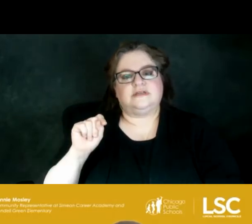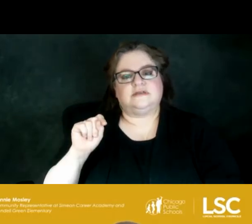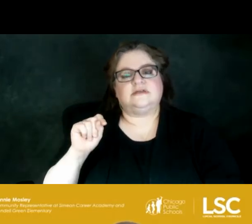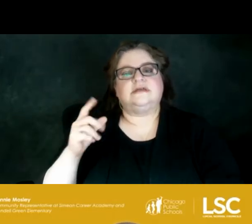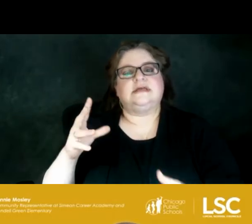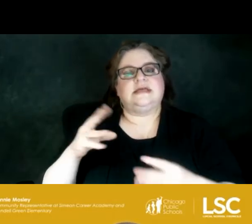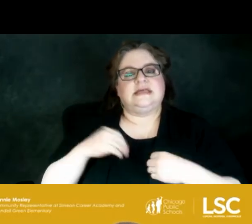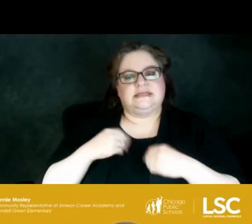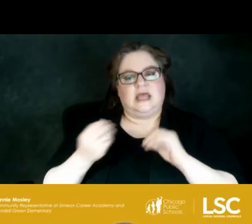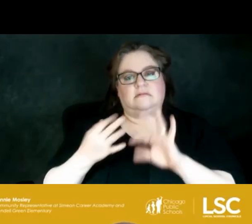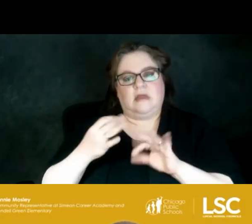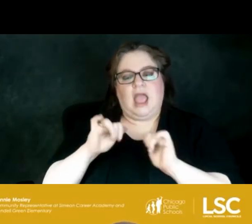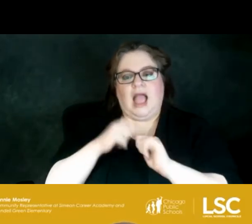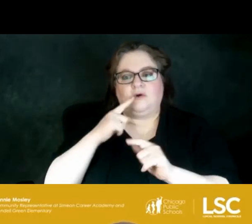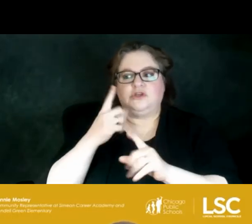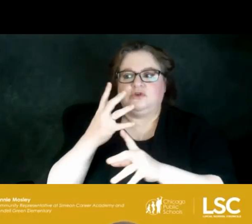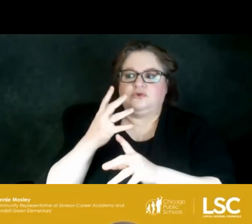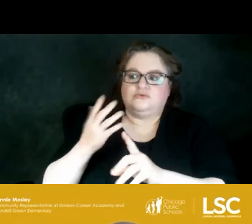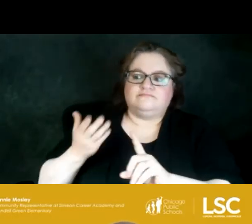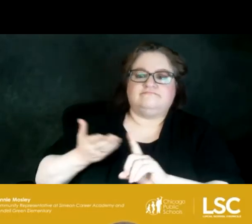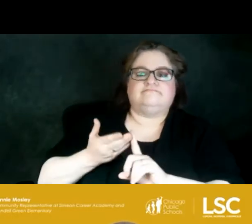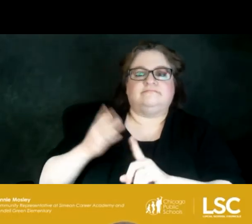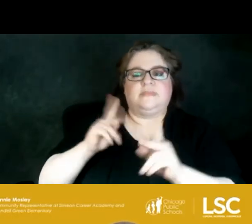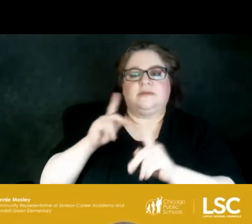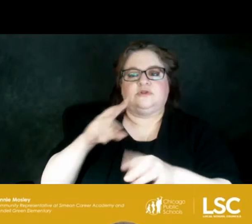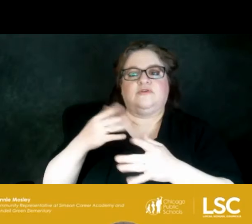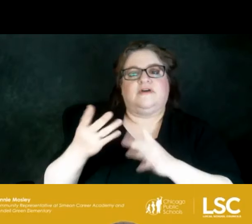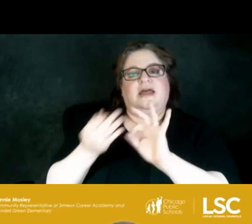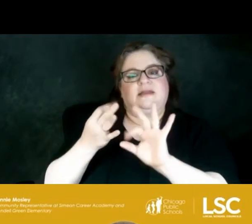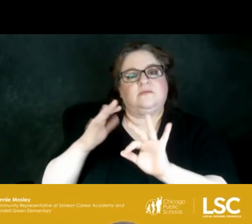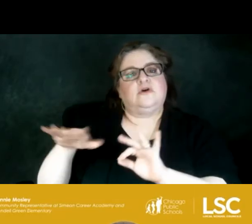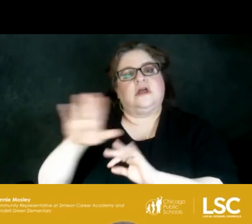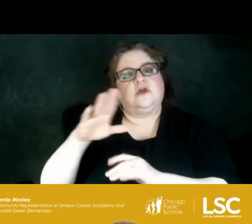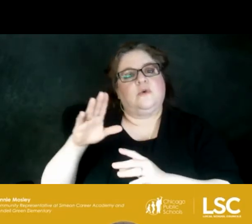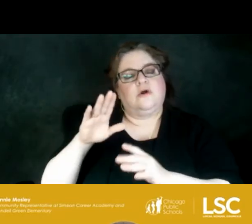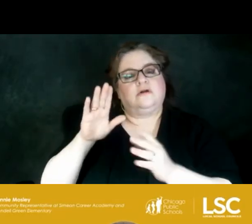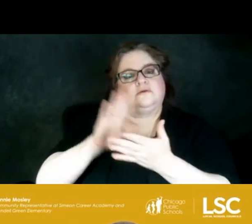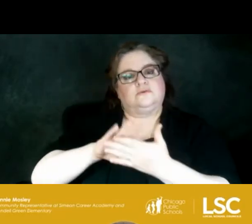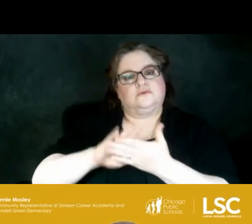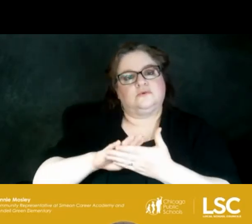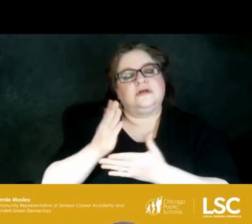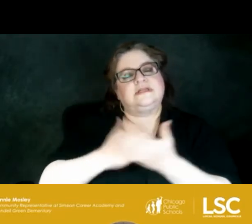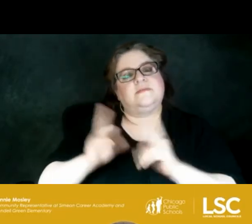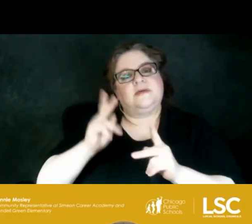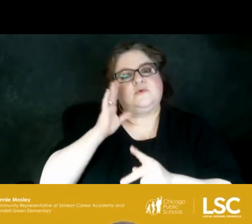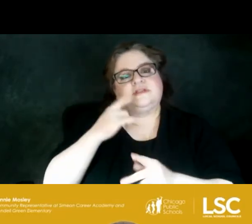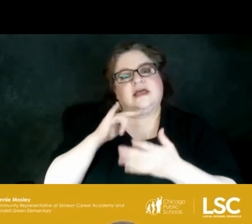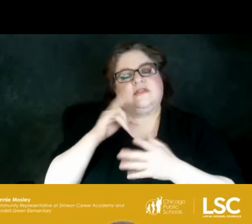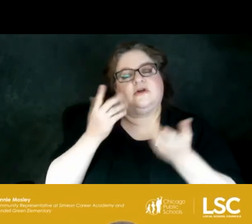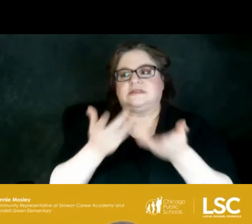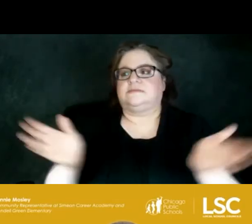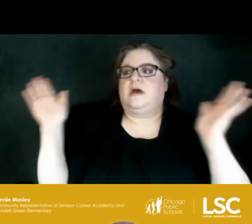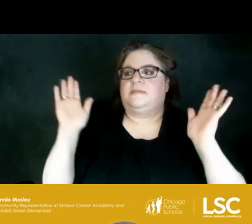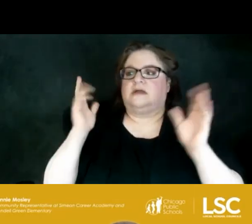you get people to provide input at your school? You know, some people would say that there is the public